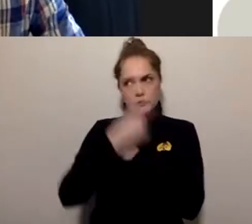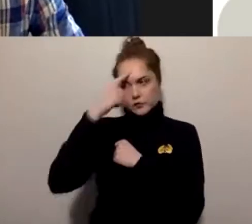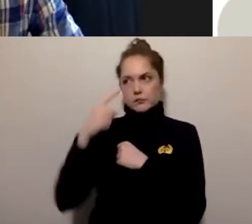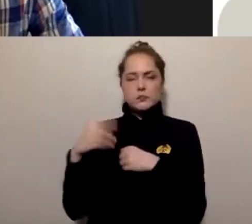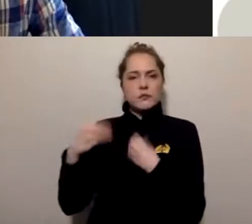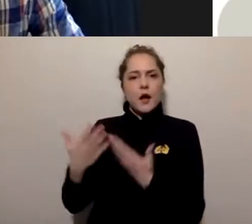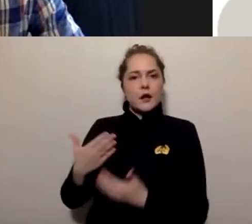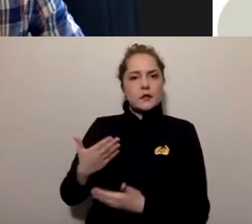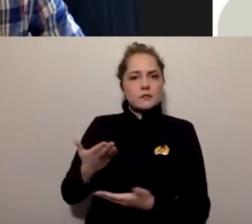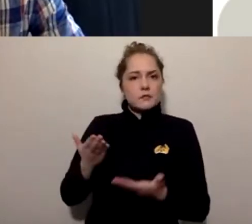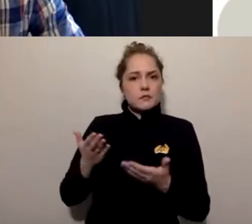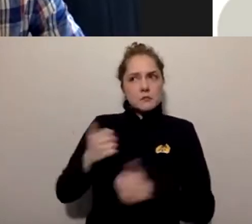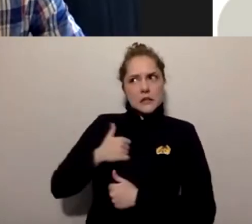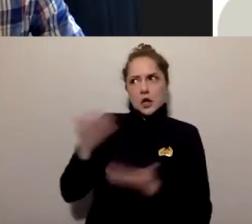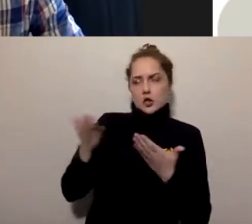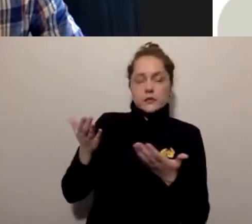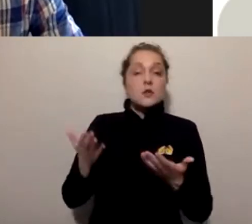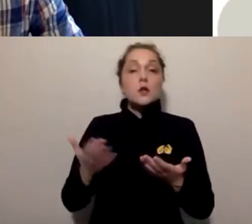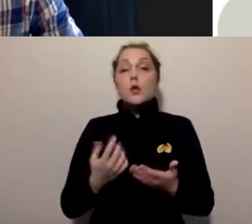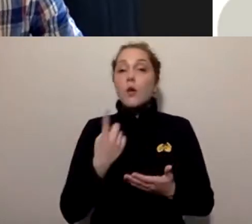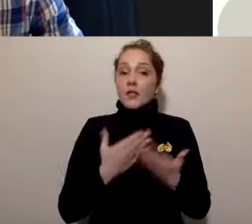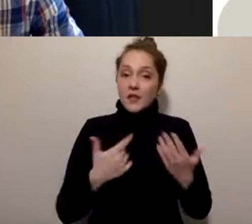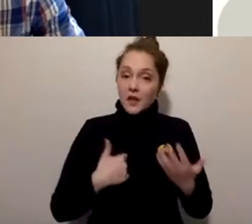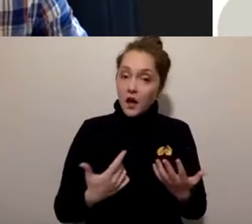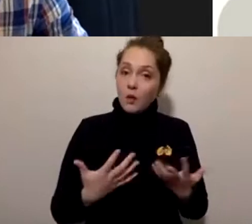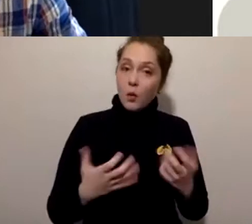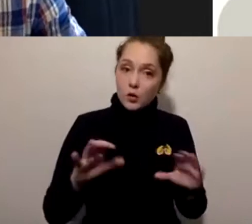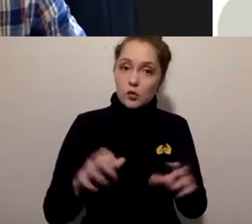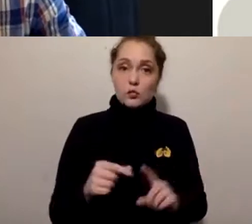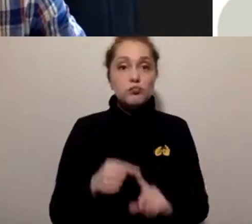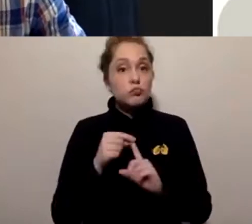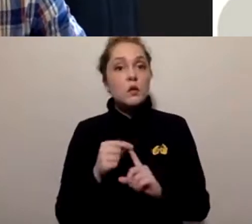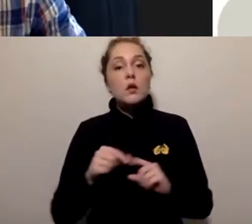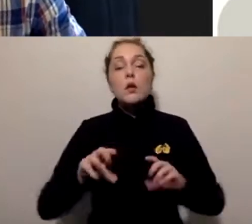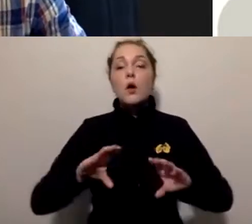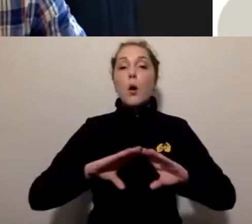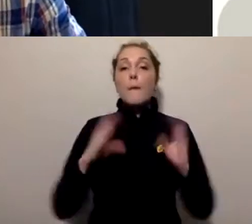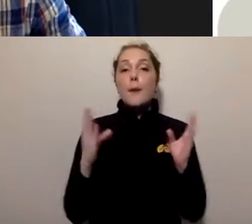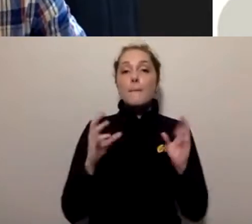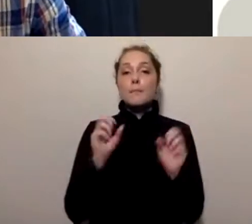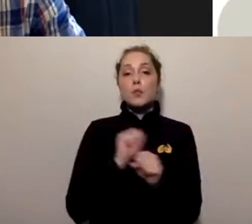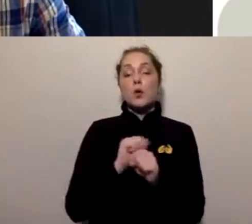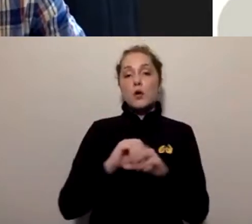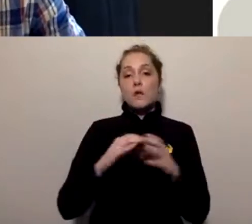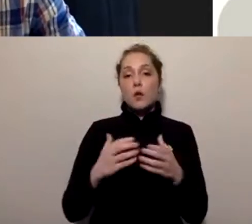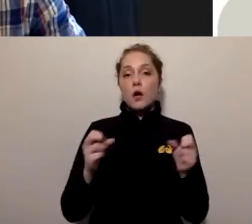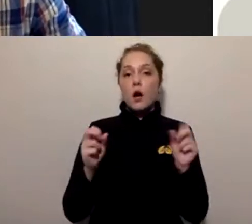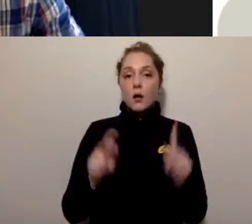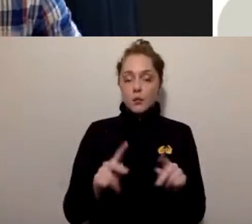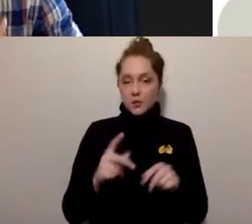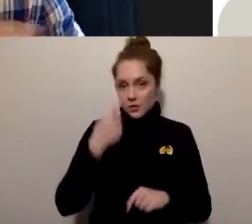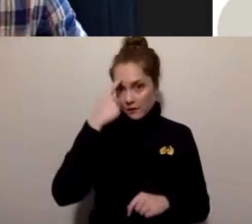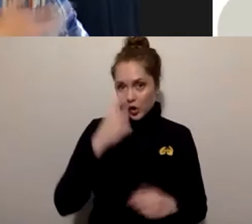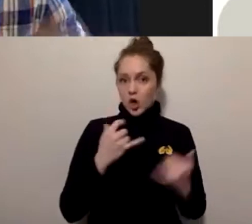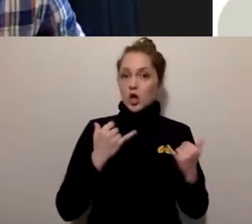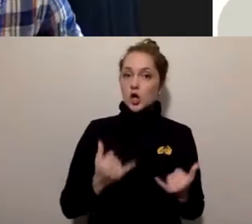One of the things I'd like to do that is unique that I haven't heard before is open up a workforce opportunity for currently